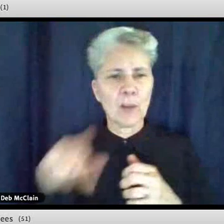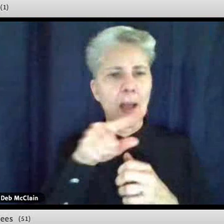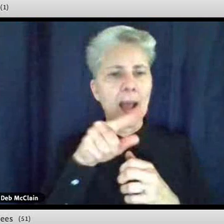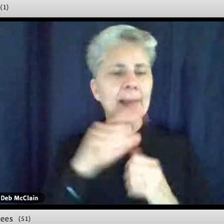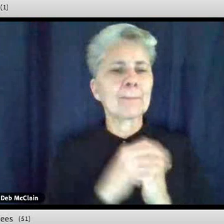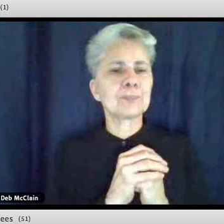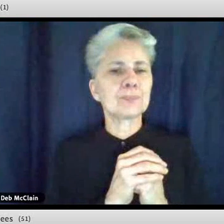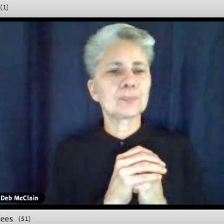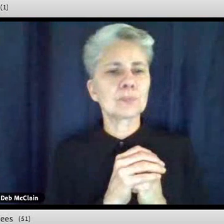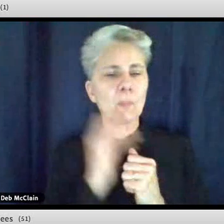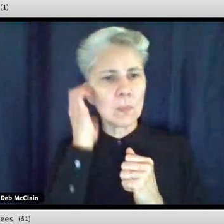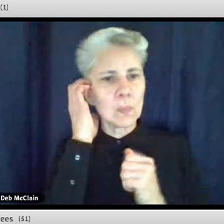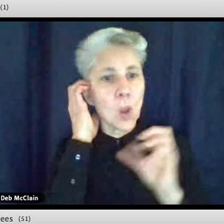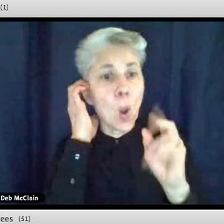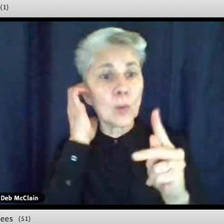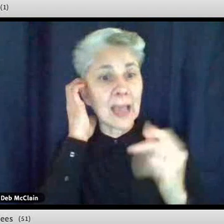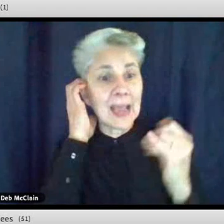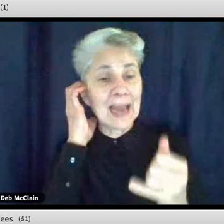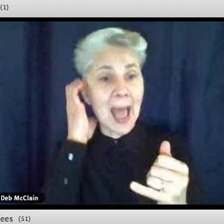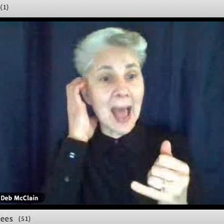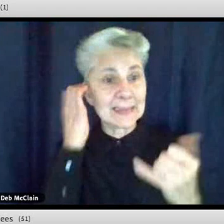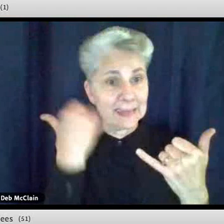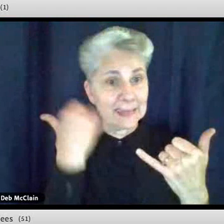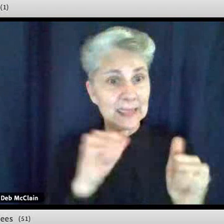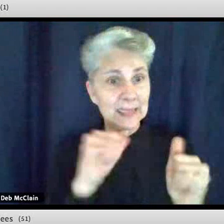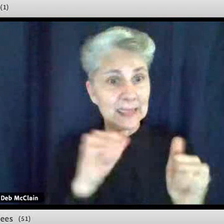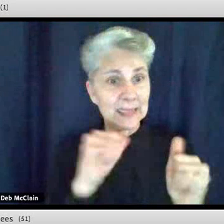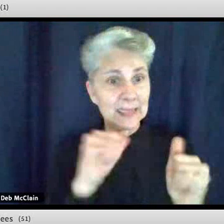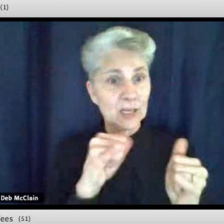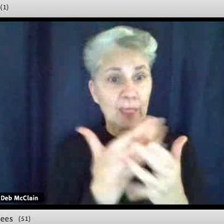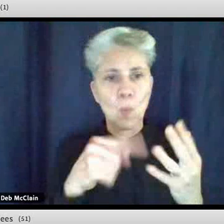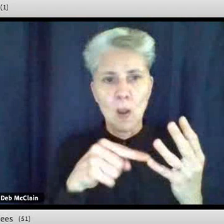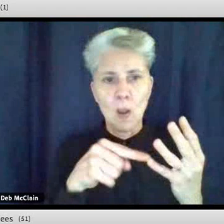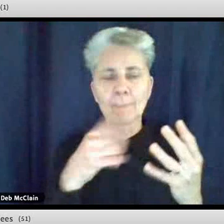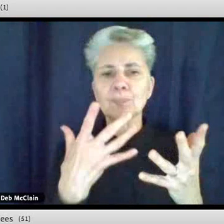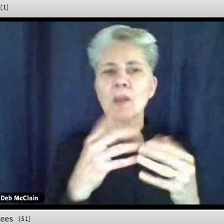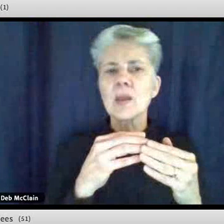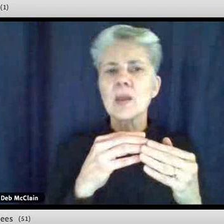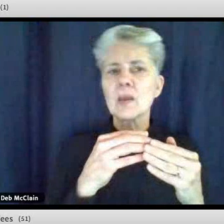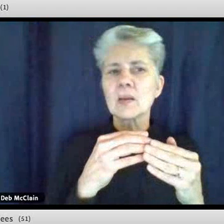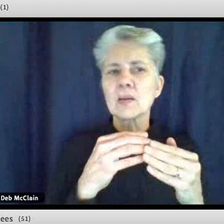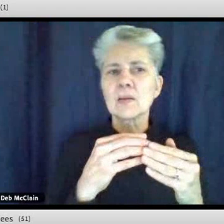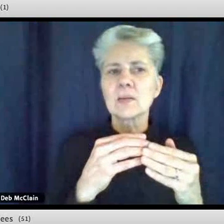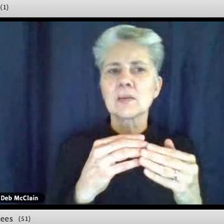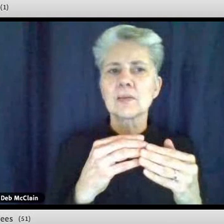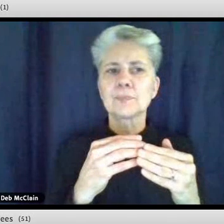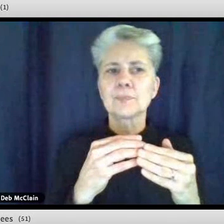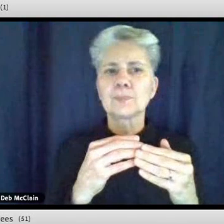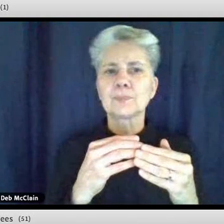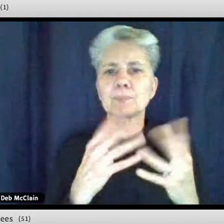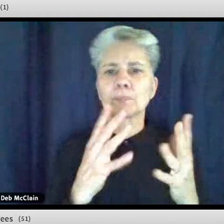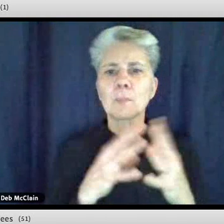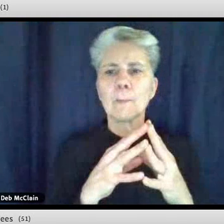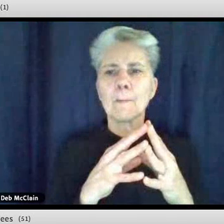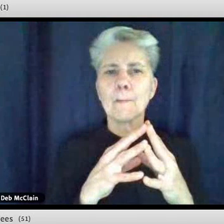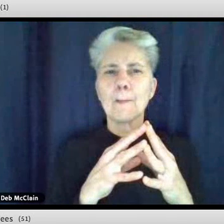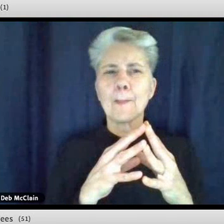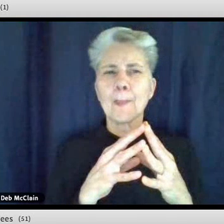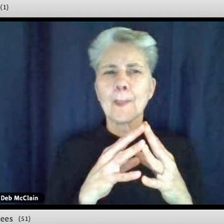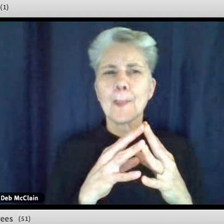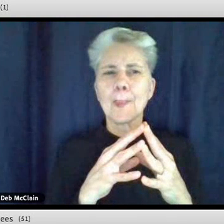now, please let me know. I'd like to share them with everybody. Okay, so last but not least, there